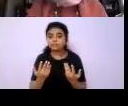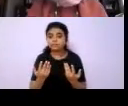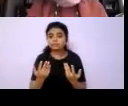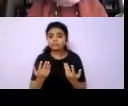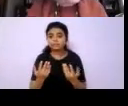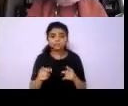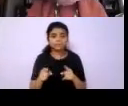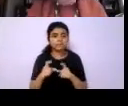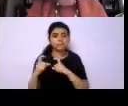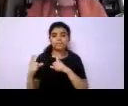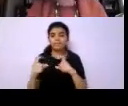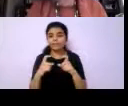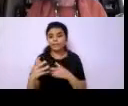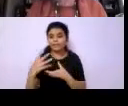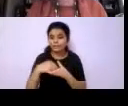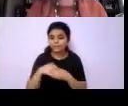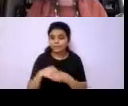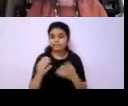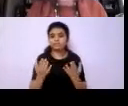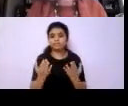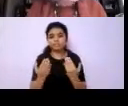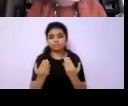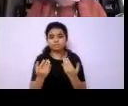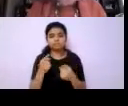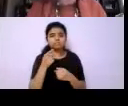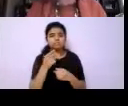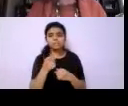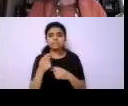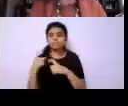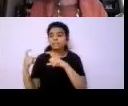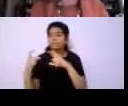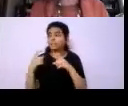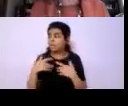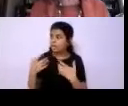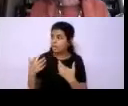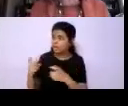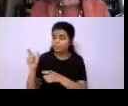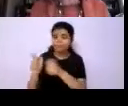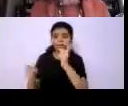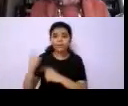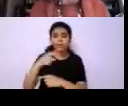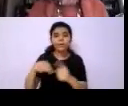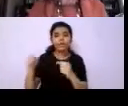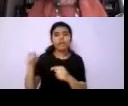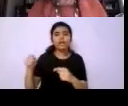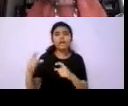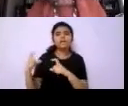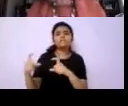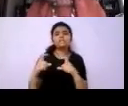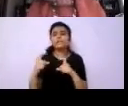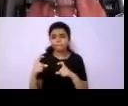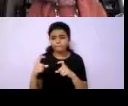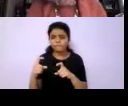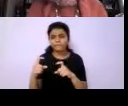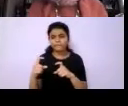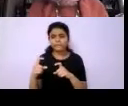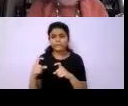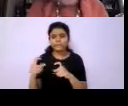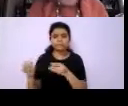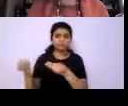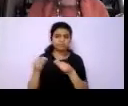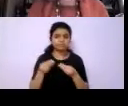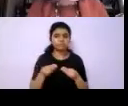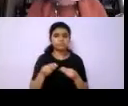the carer's, possibility of receiving care from others. This requires that when we work